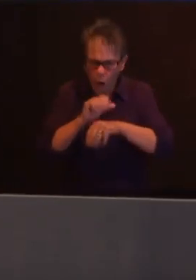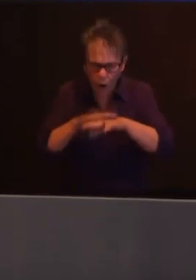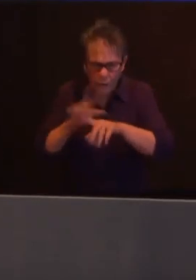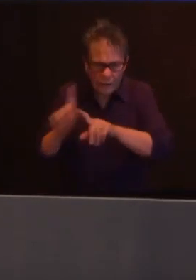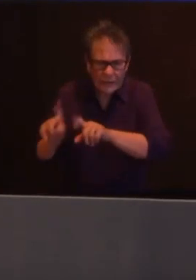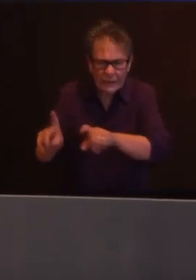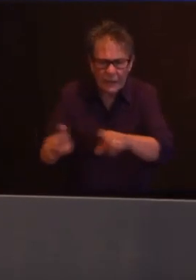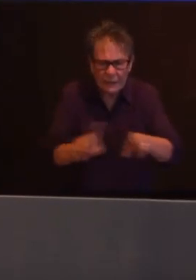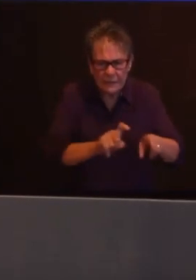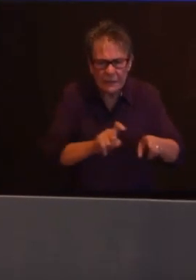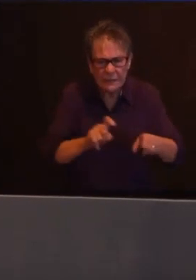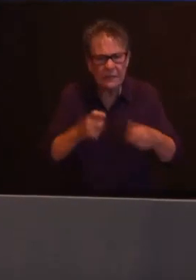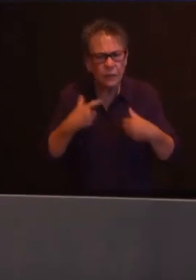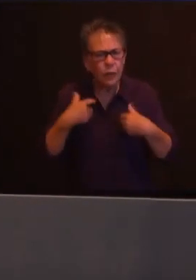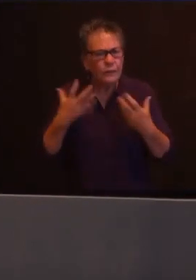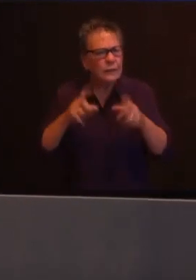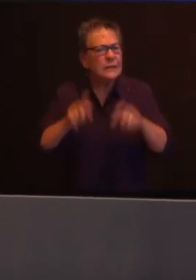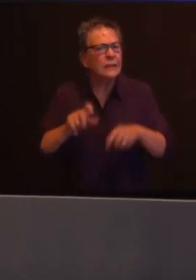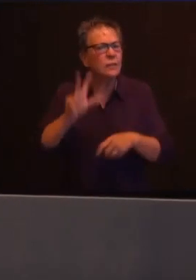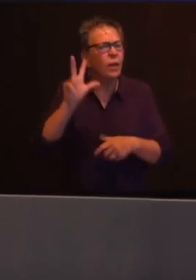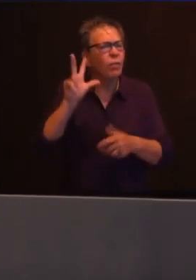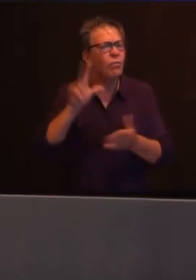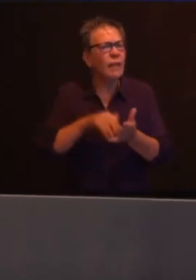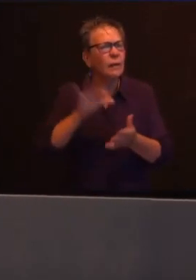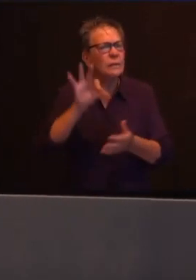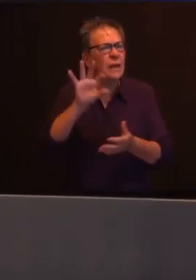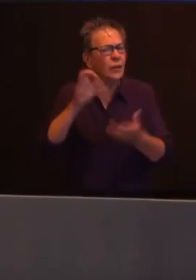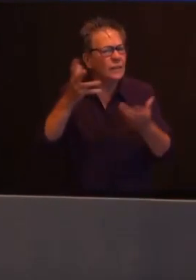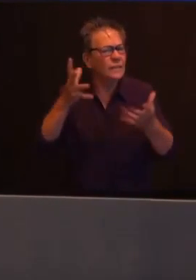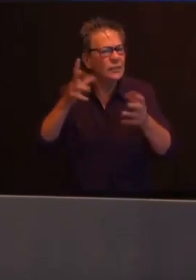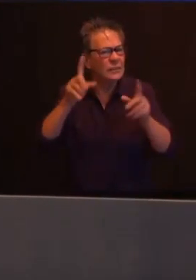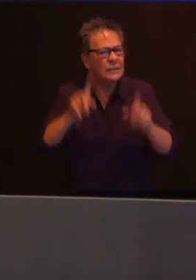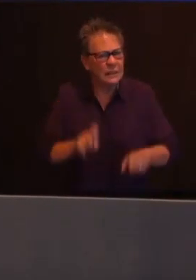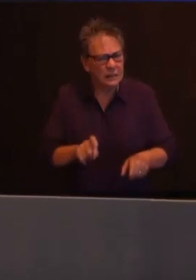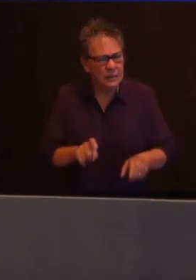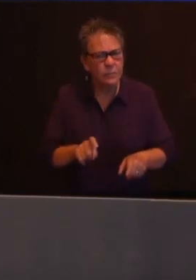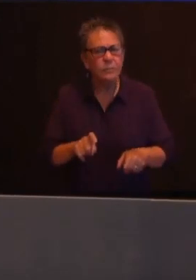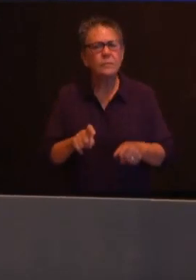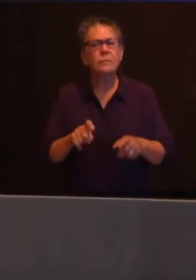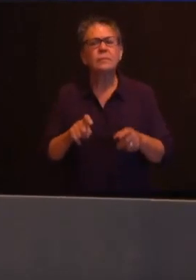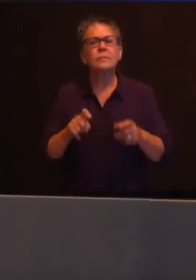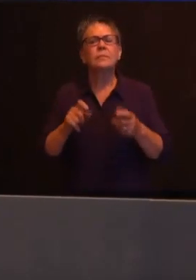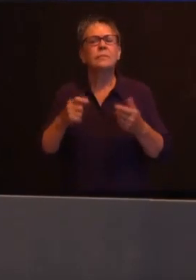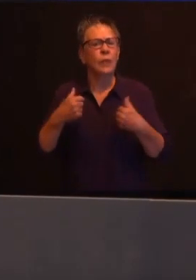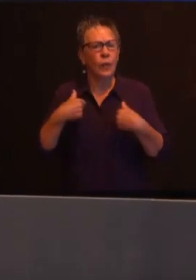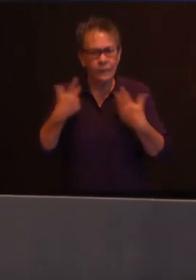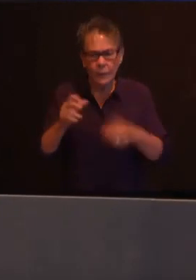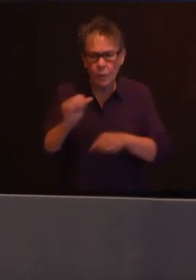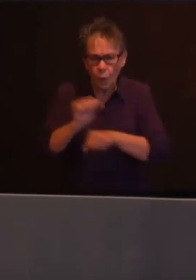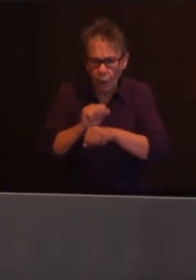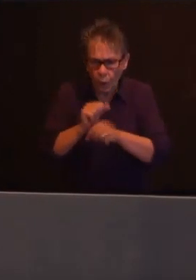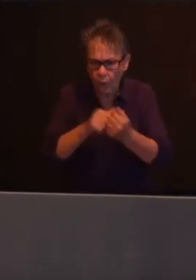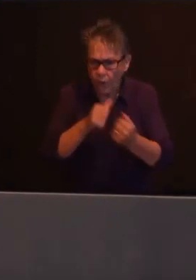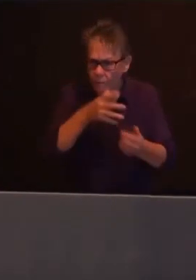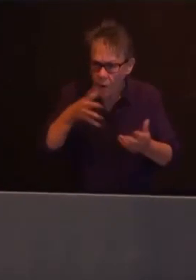are working with the farmers to try to encourage testing in all of the